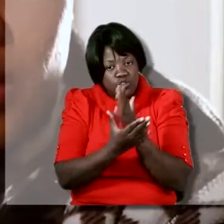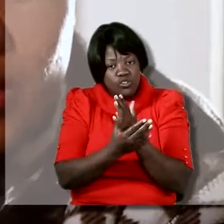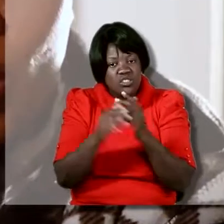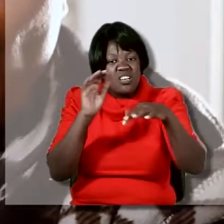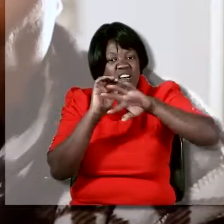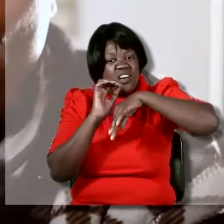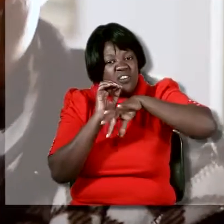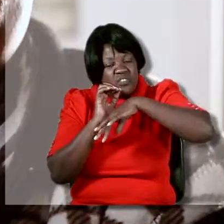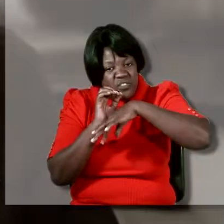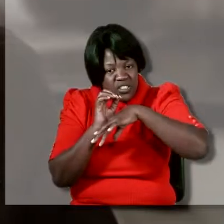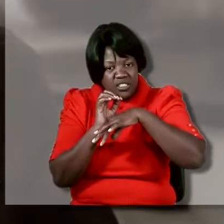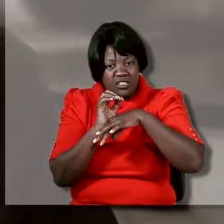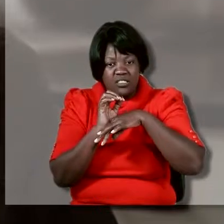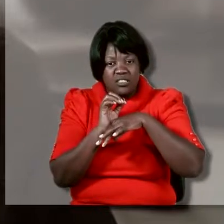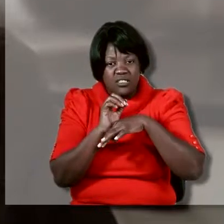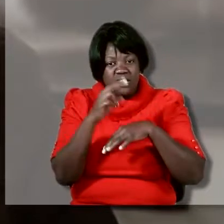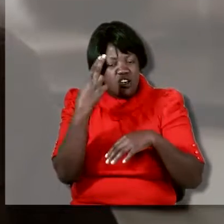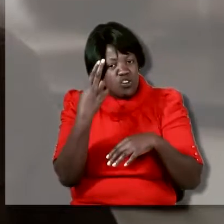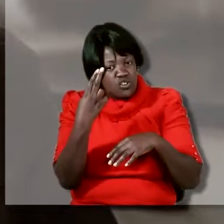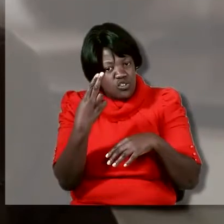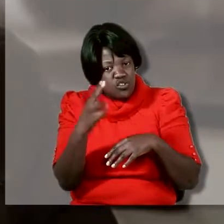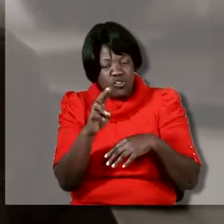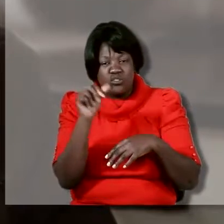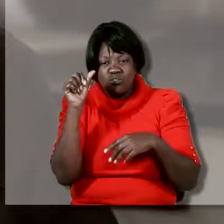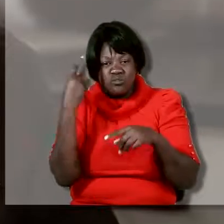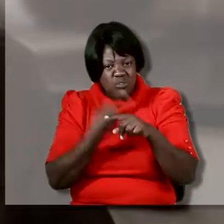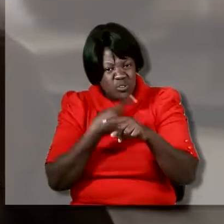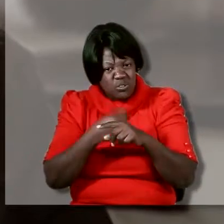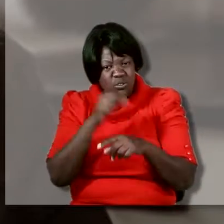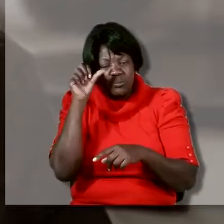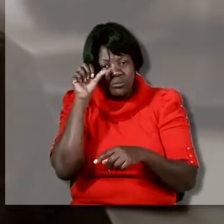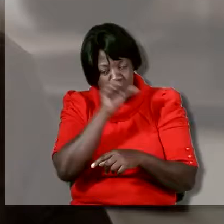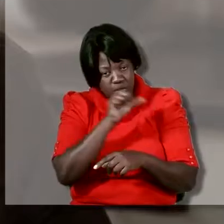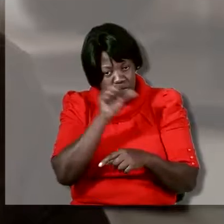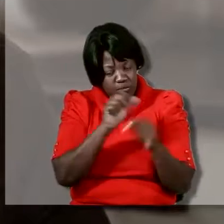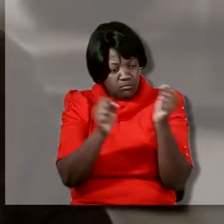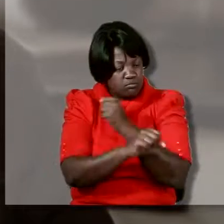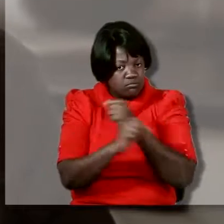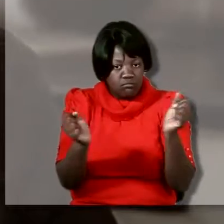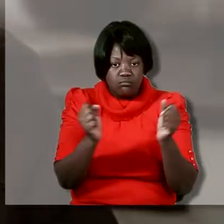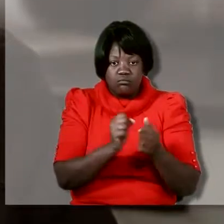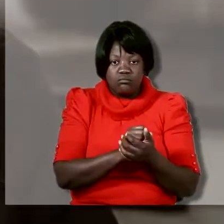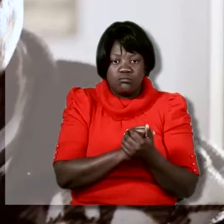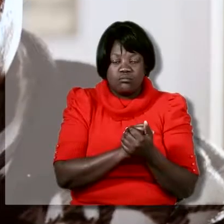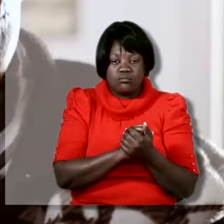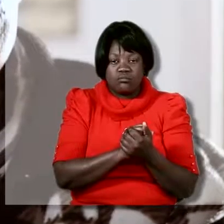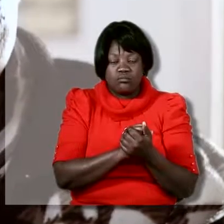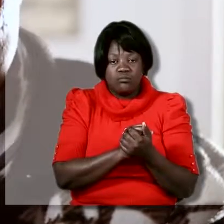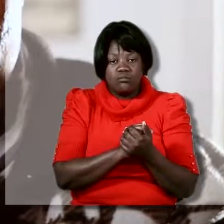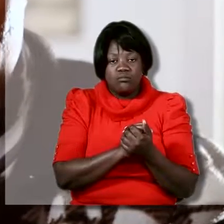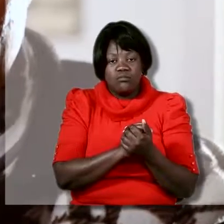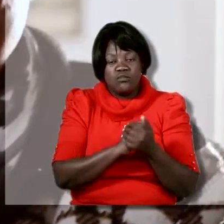a rotten or poisoned state. So let's look at some examples of